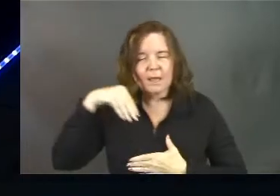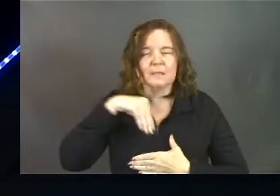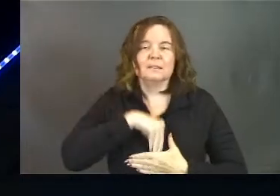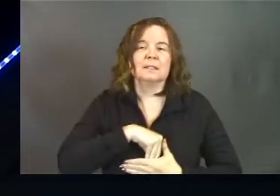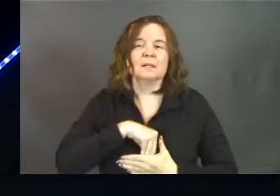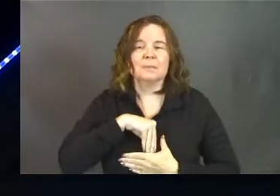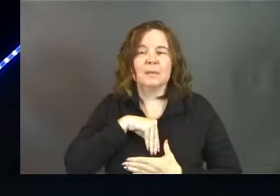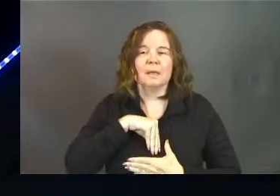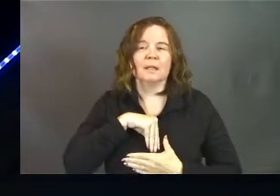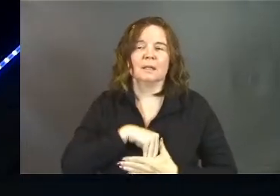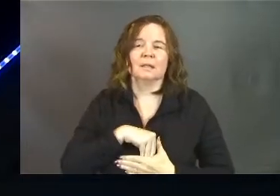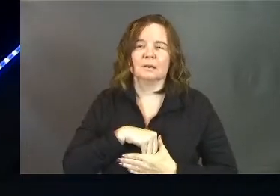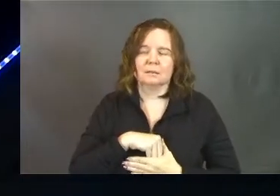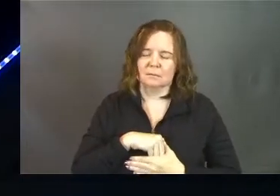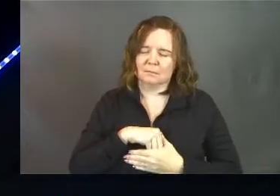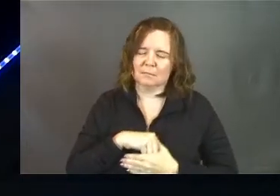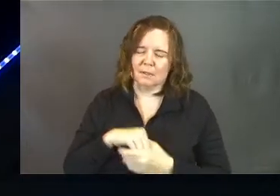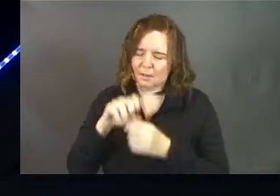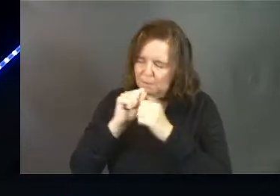Everything that's in me.